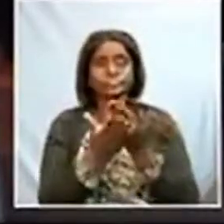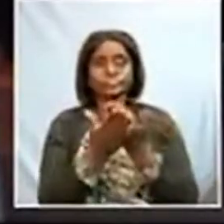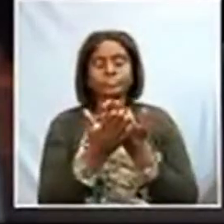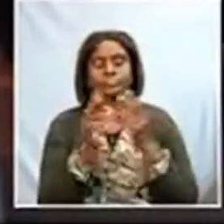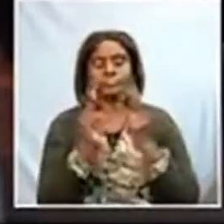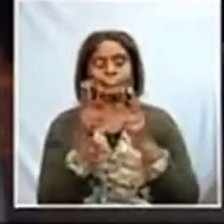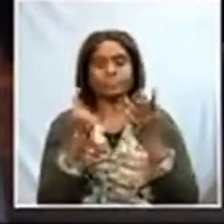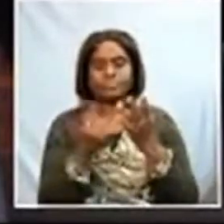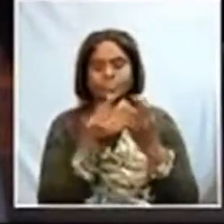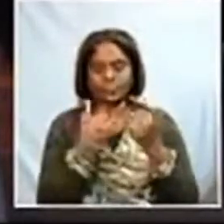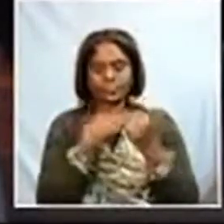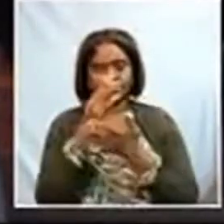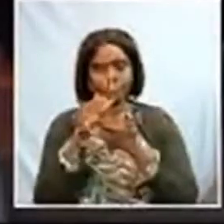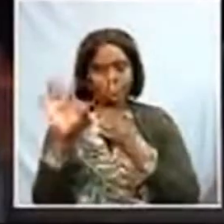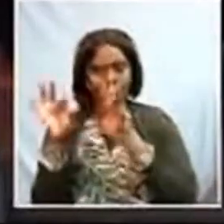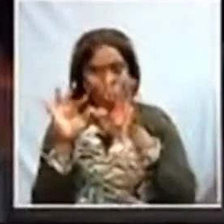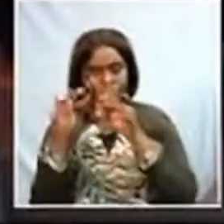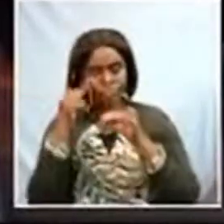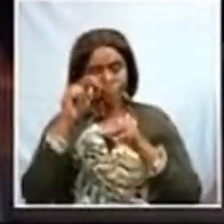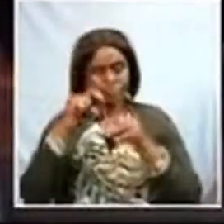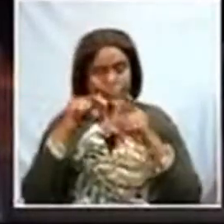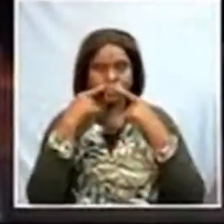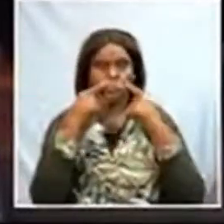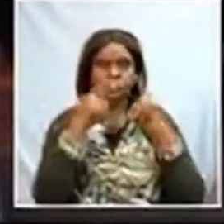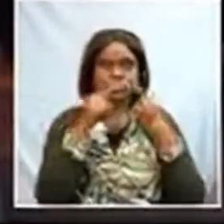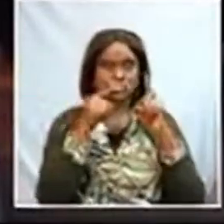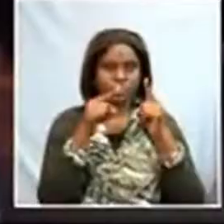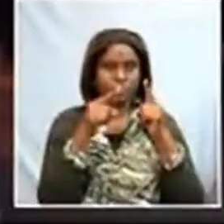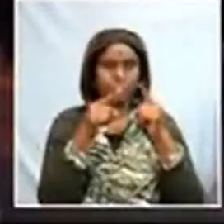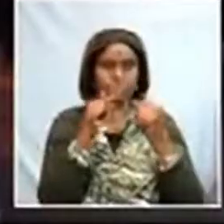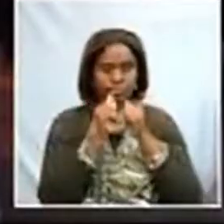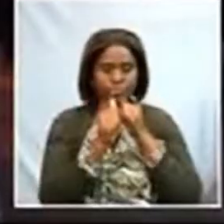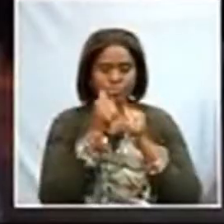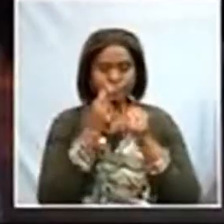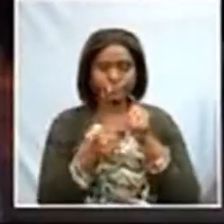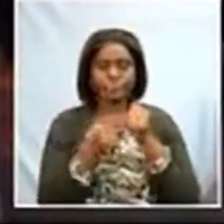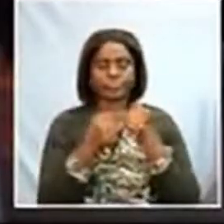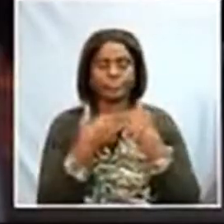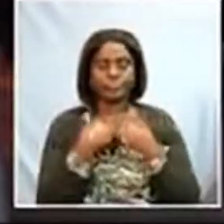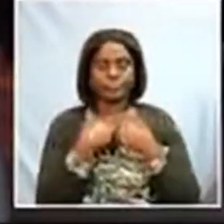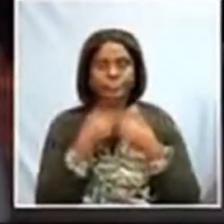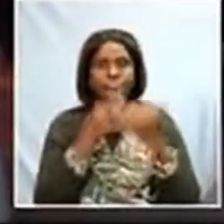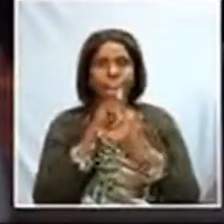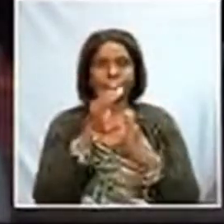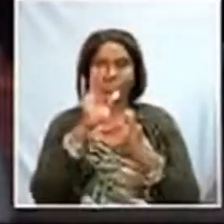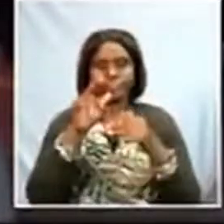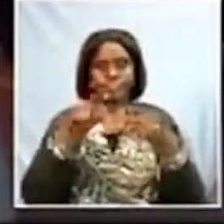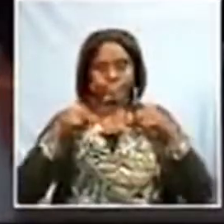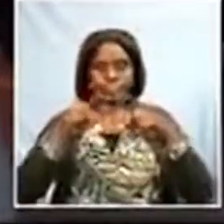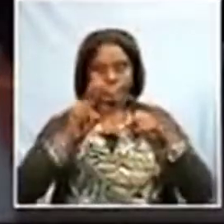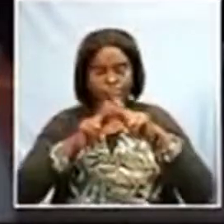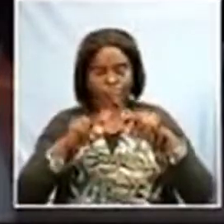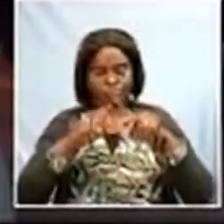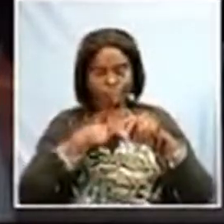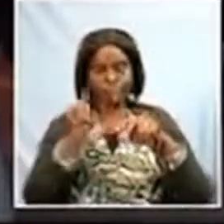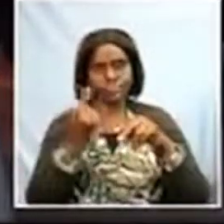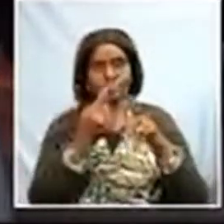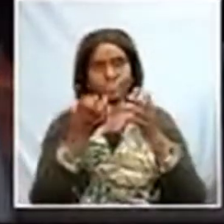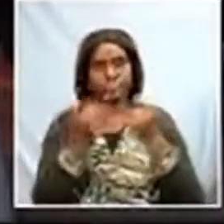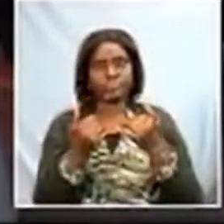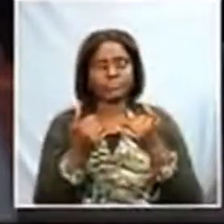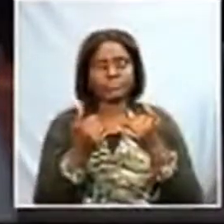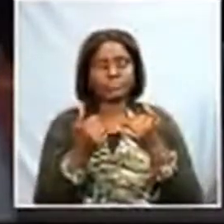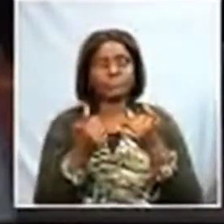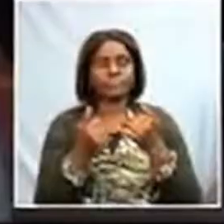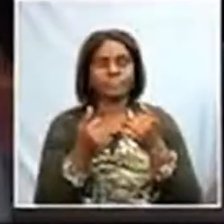So we only have a sample of the demand notices, which through your permission, Chair, I would like to, because